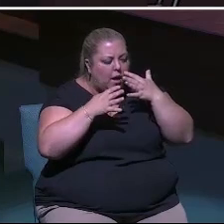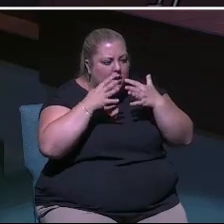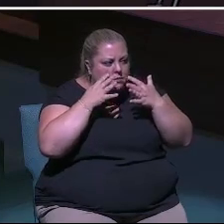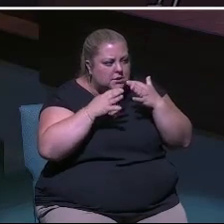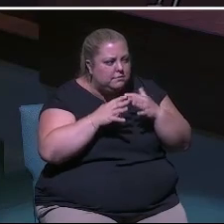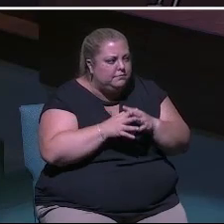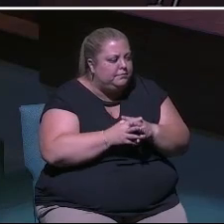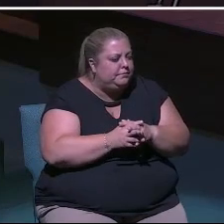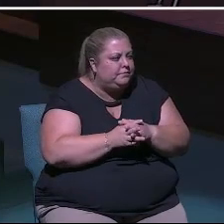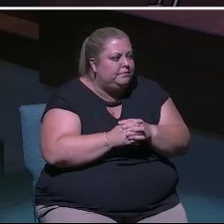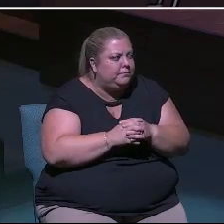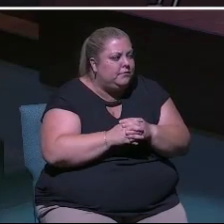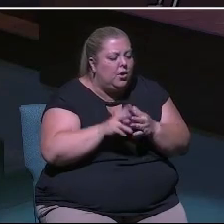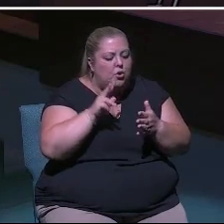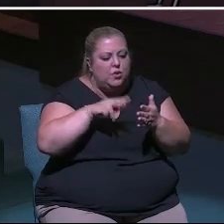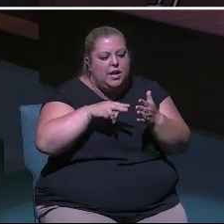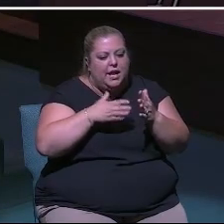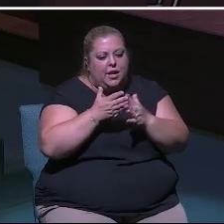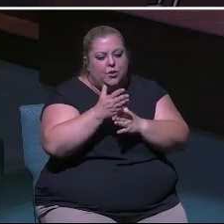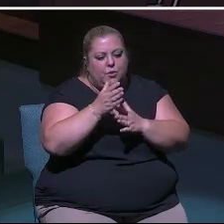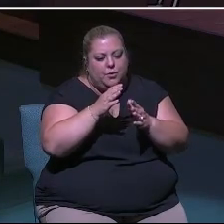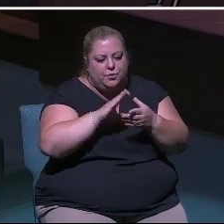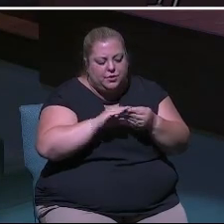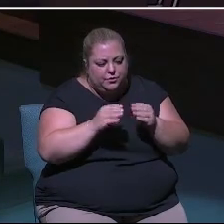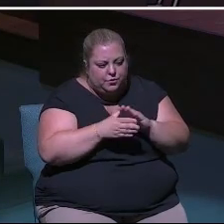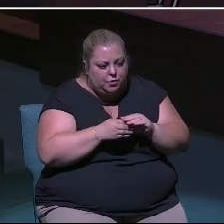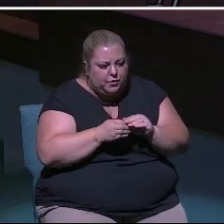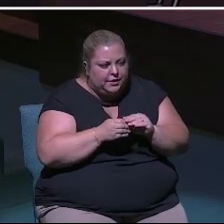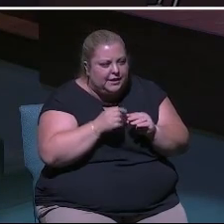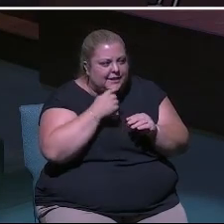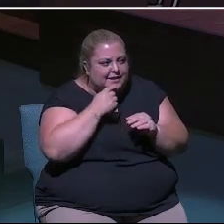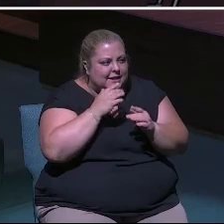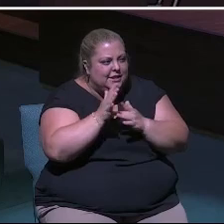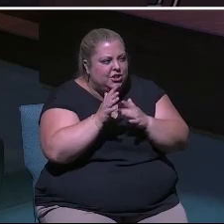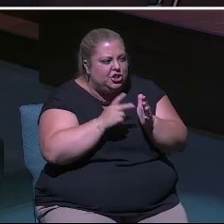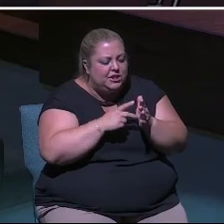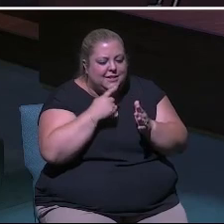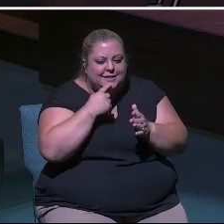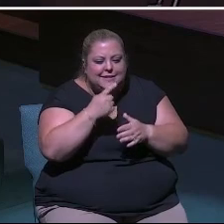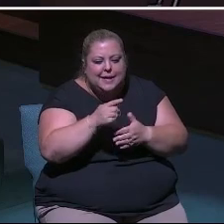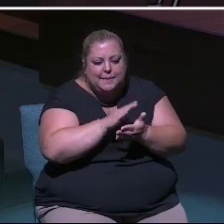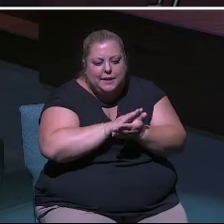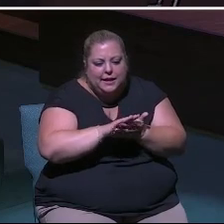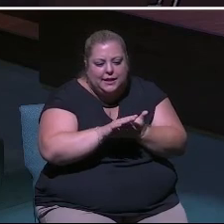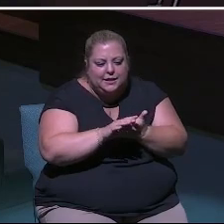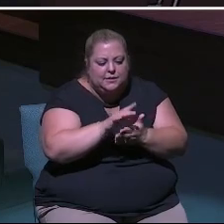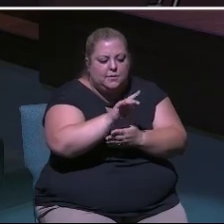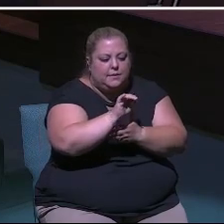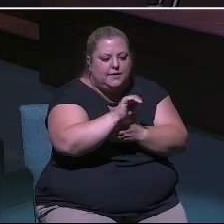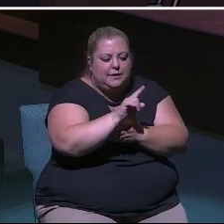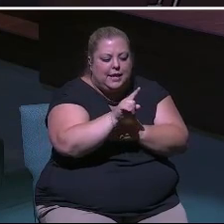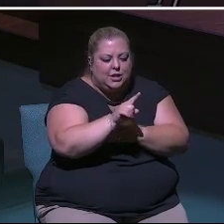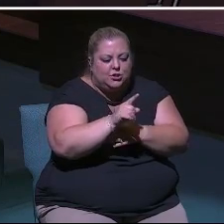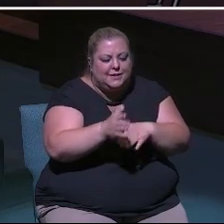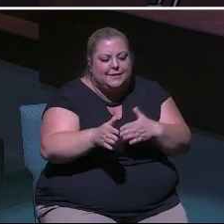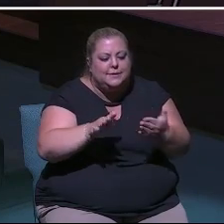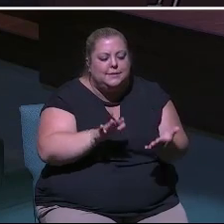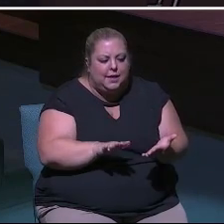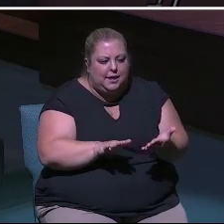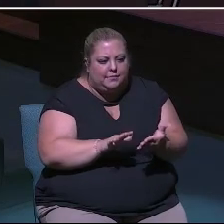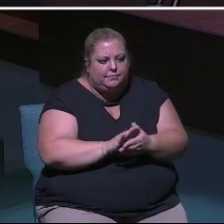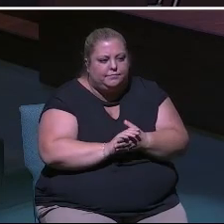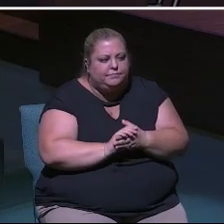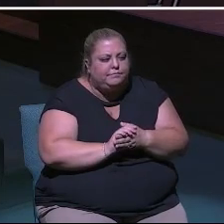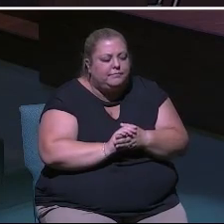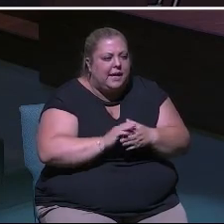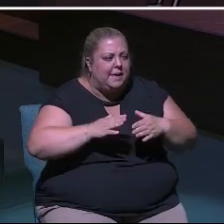Let's go on and read down through the passage. It says that Jesus said plainly to them in verse 14, Lazarus is dead. And I'm